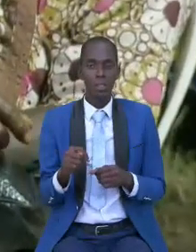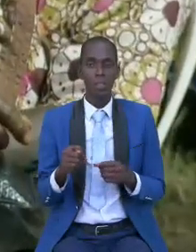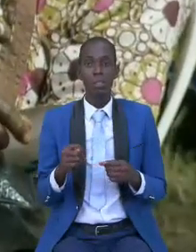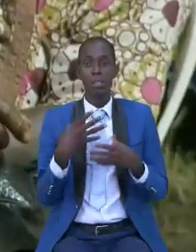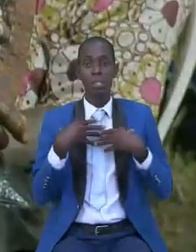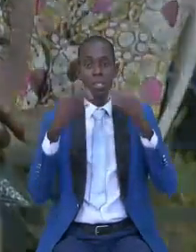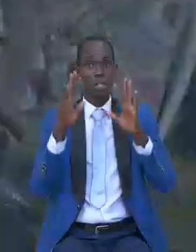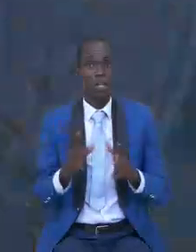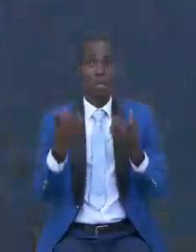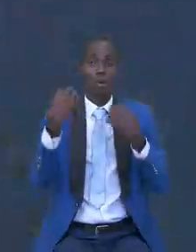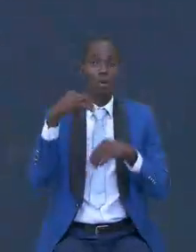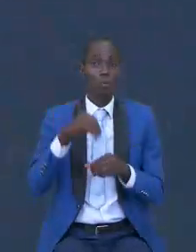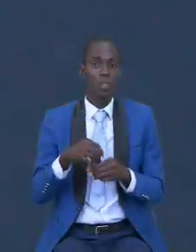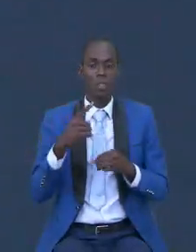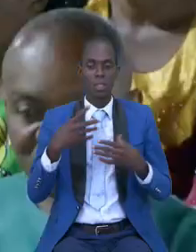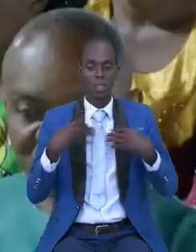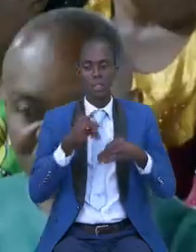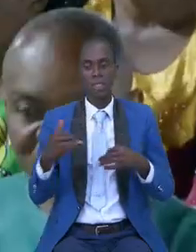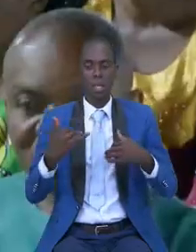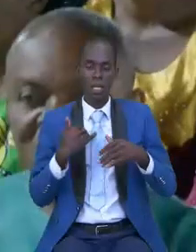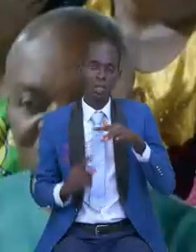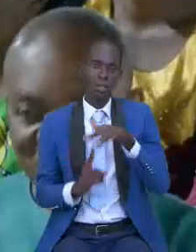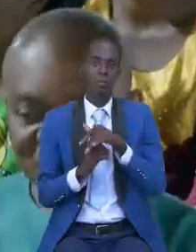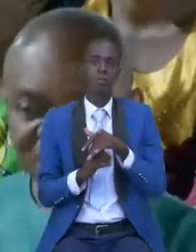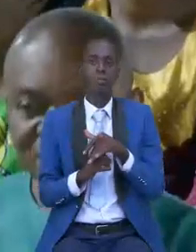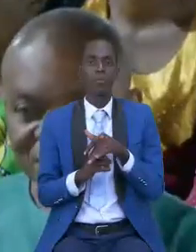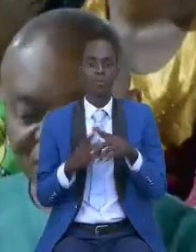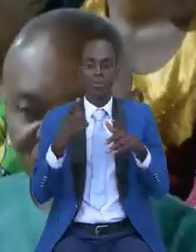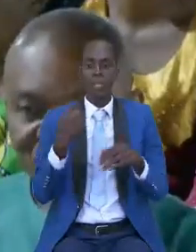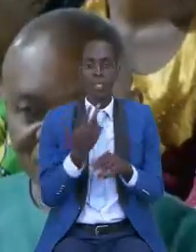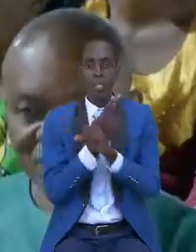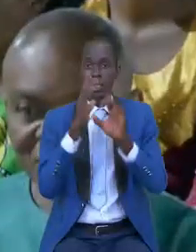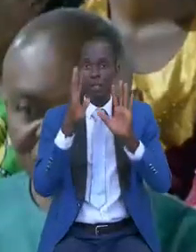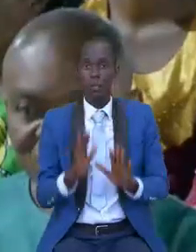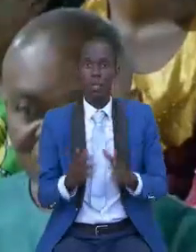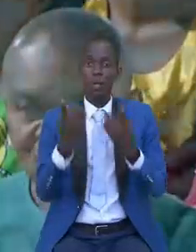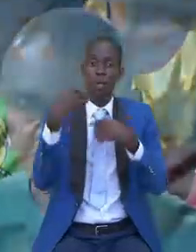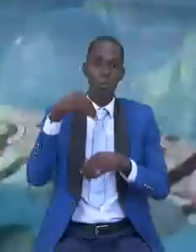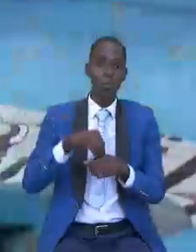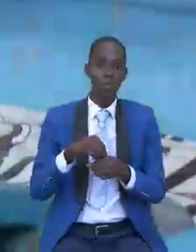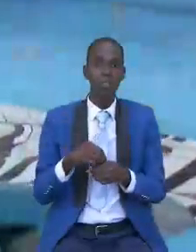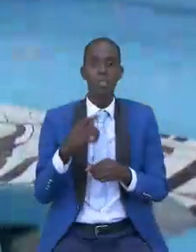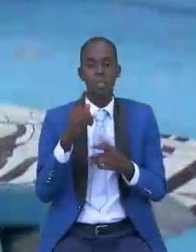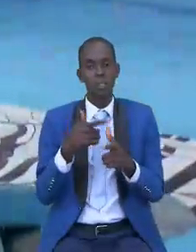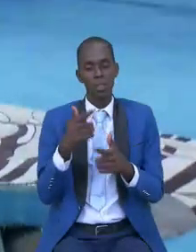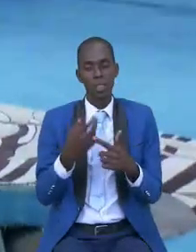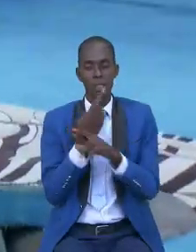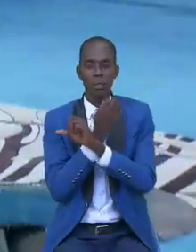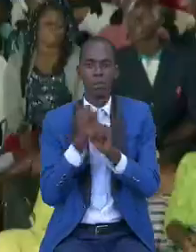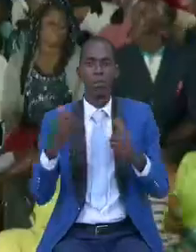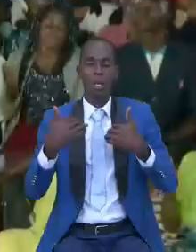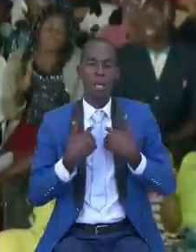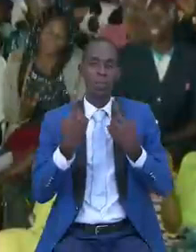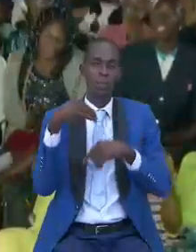in, healing has come in. Redeemer comes in, redemption has come